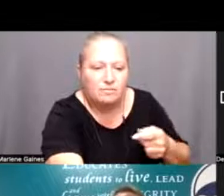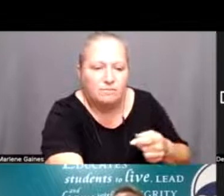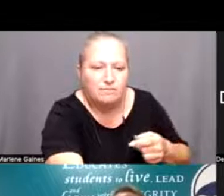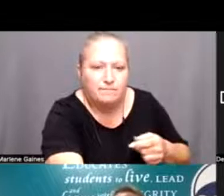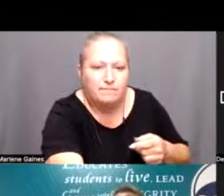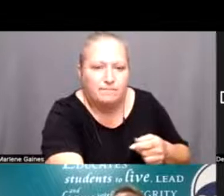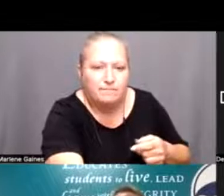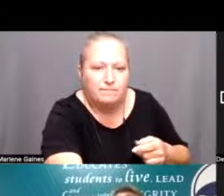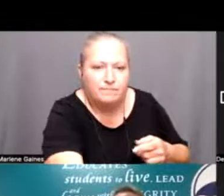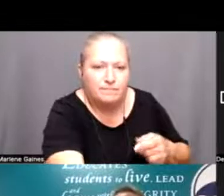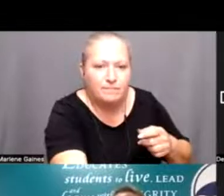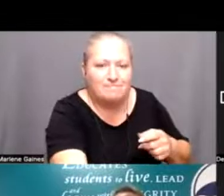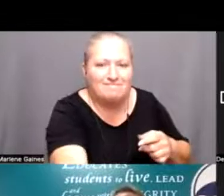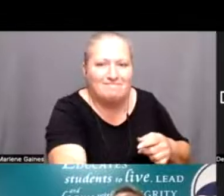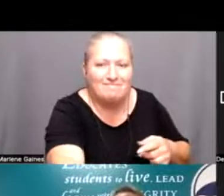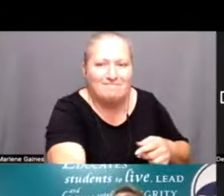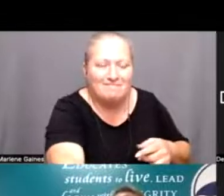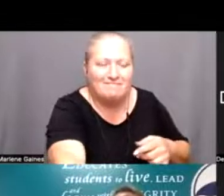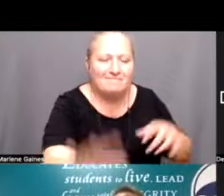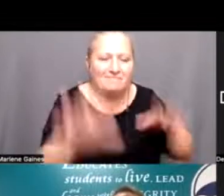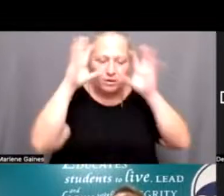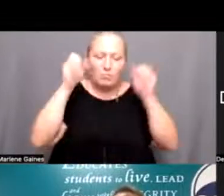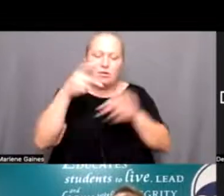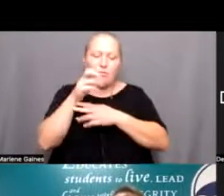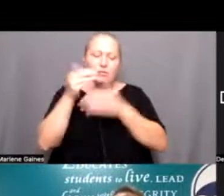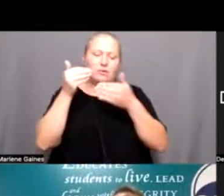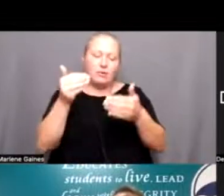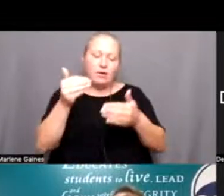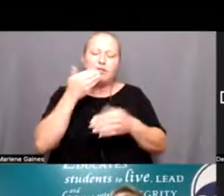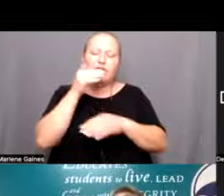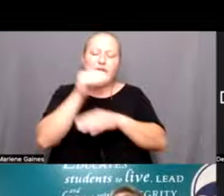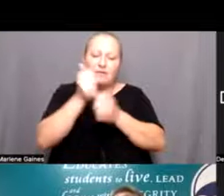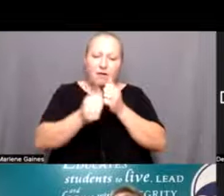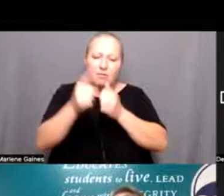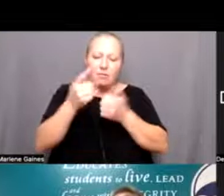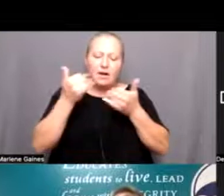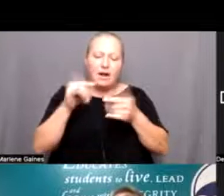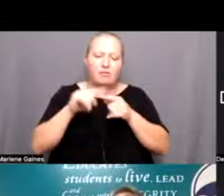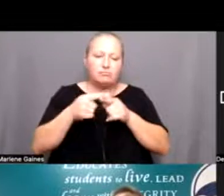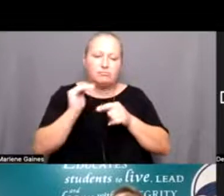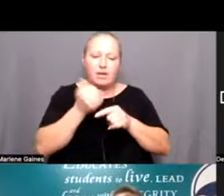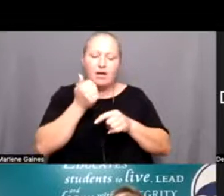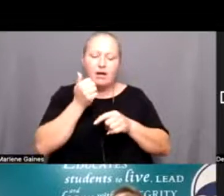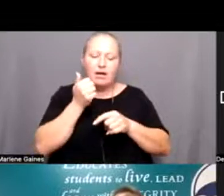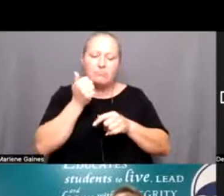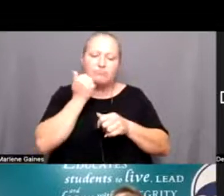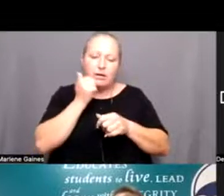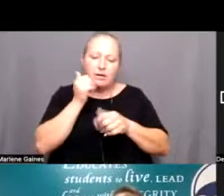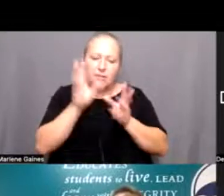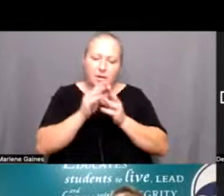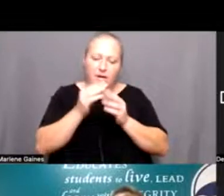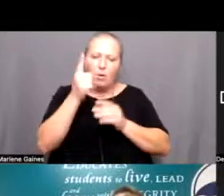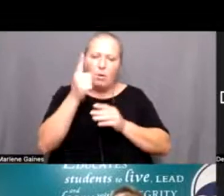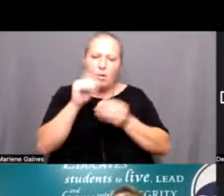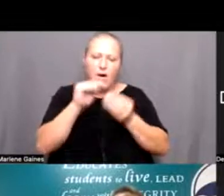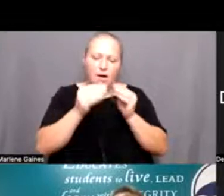President Proctor, go ahead. Good evening, everyone. We are reconvening to our regular meeting. I have one item to